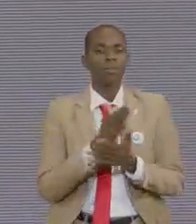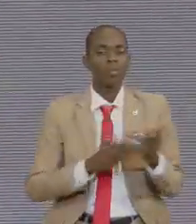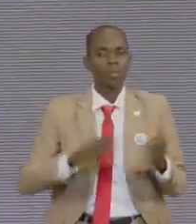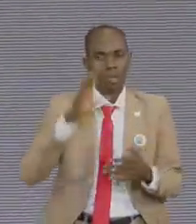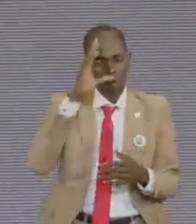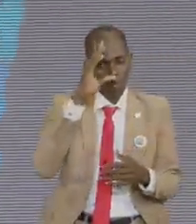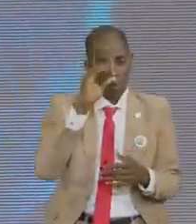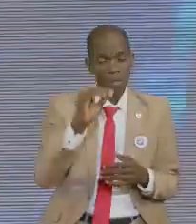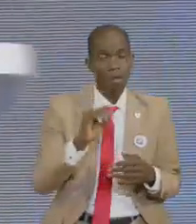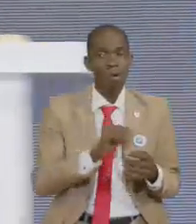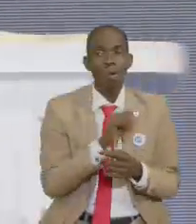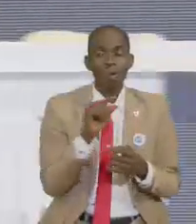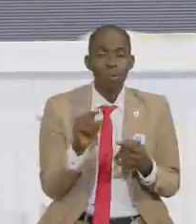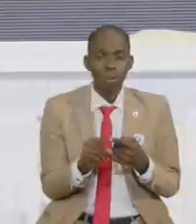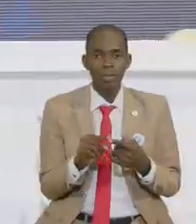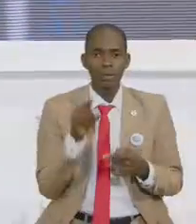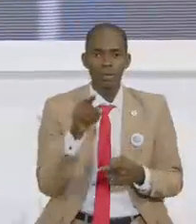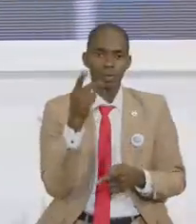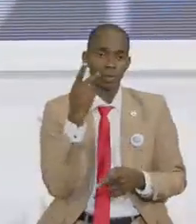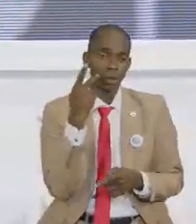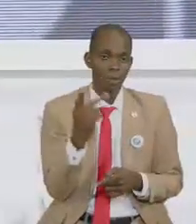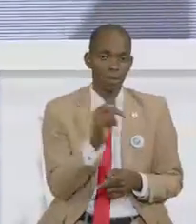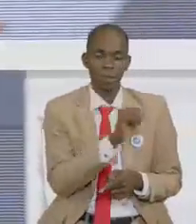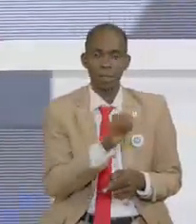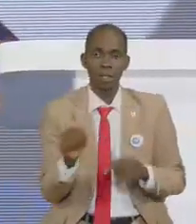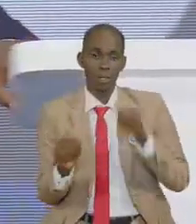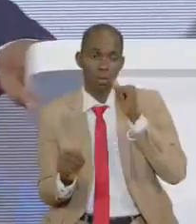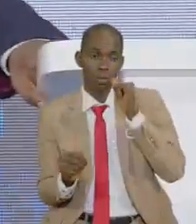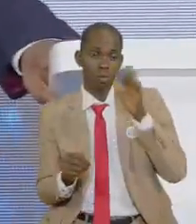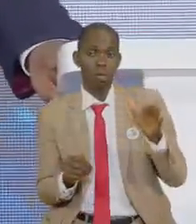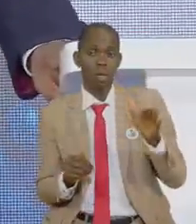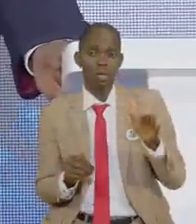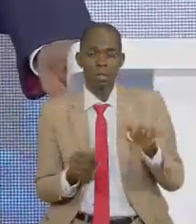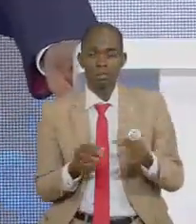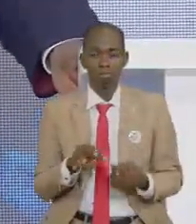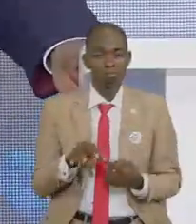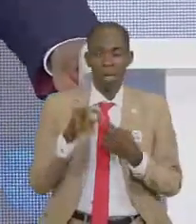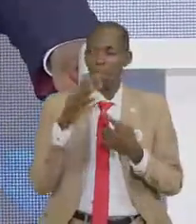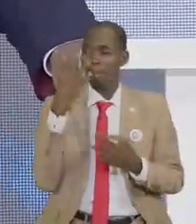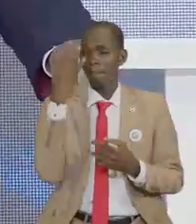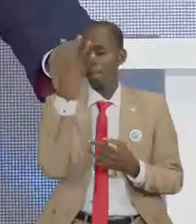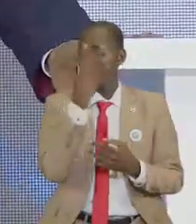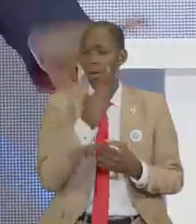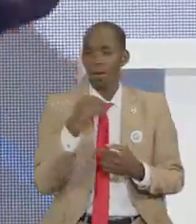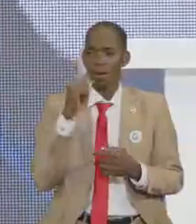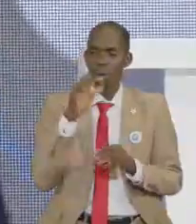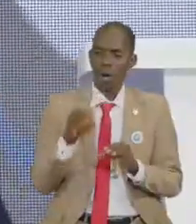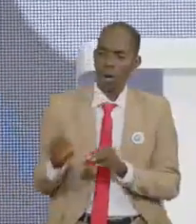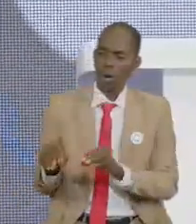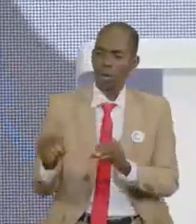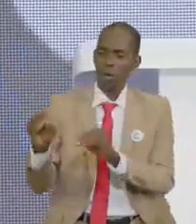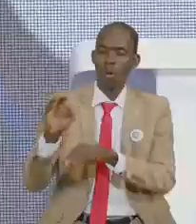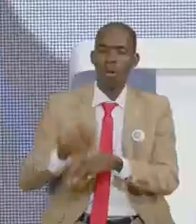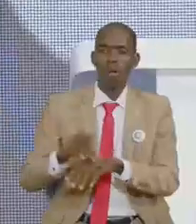Some men, when they see a woman, especially a beautiful woman, going on the street,